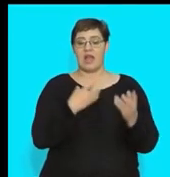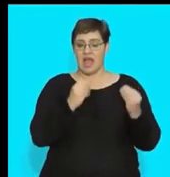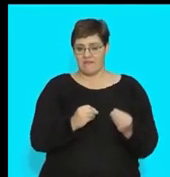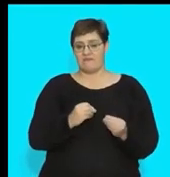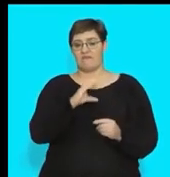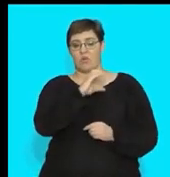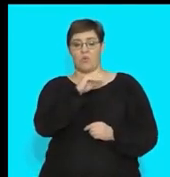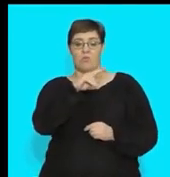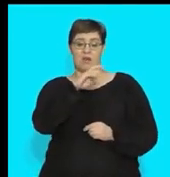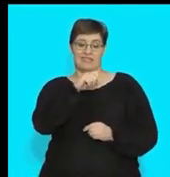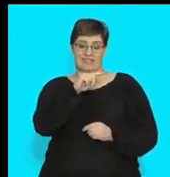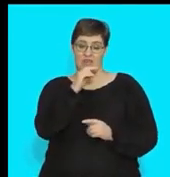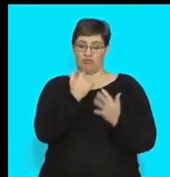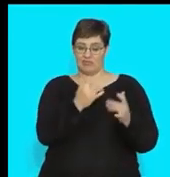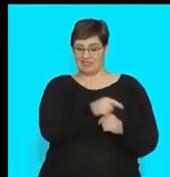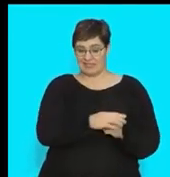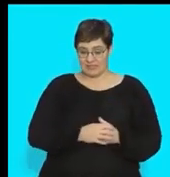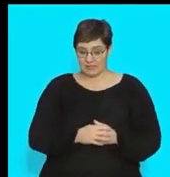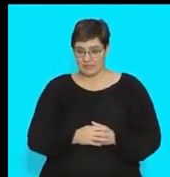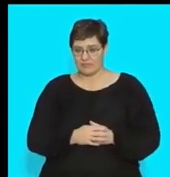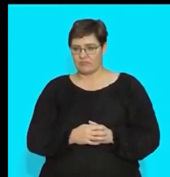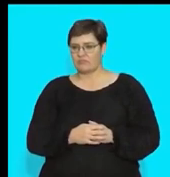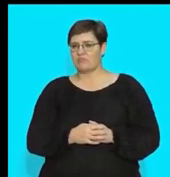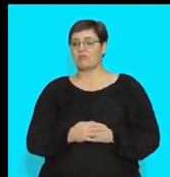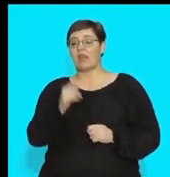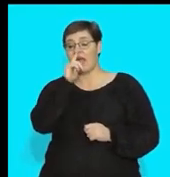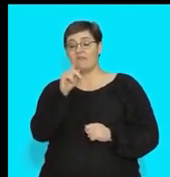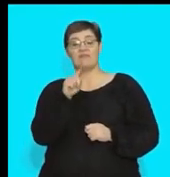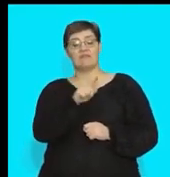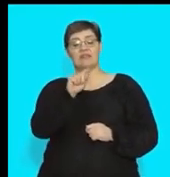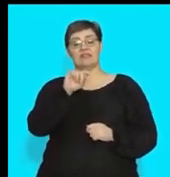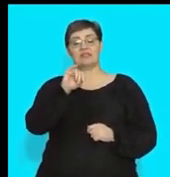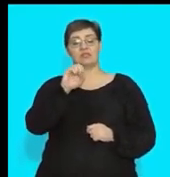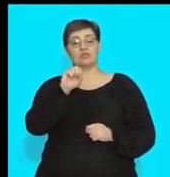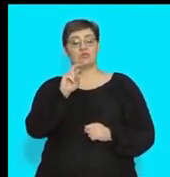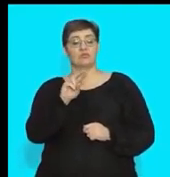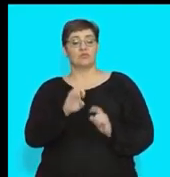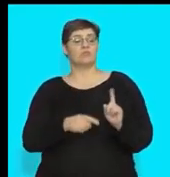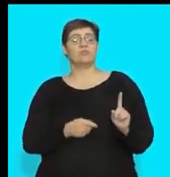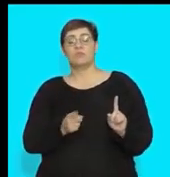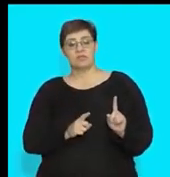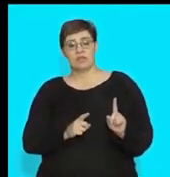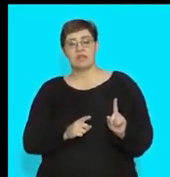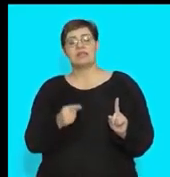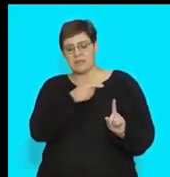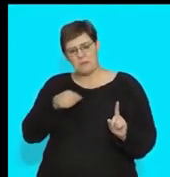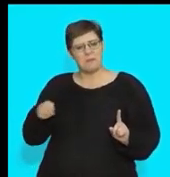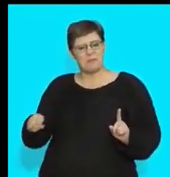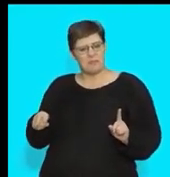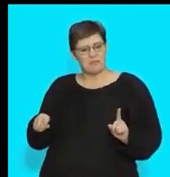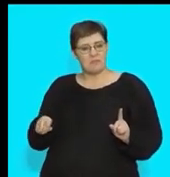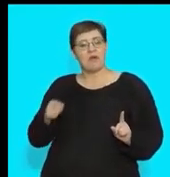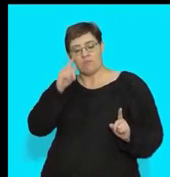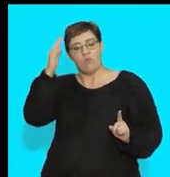chloroplasts. Okay, guys, when we look at tissue, what is tissue? Same as when we looked at mammalian tissue, know